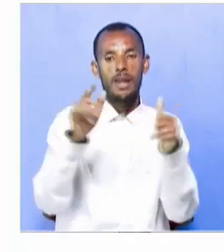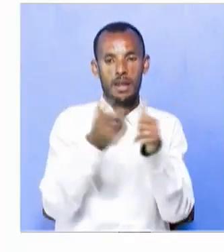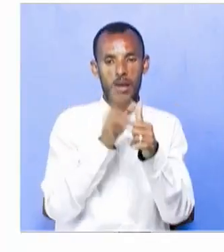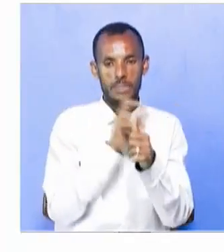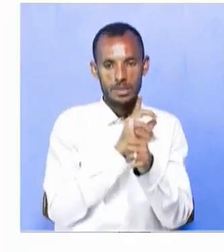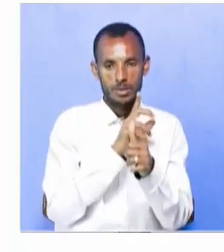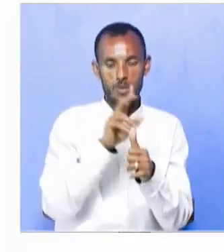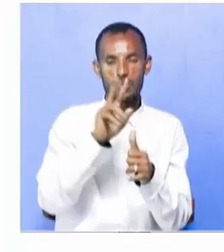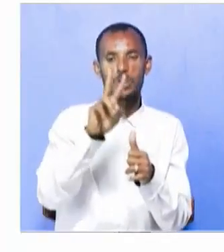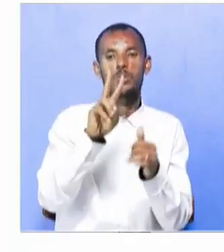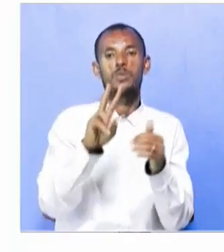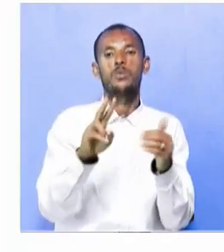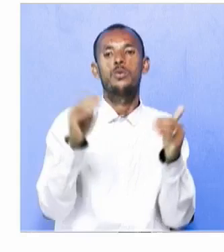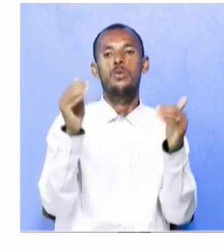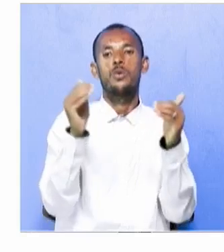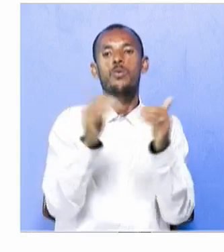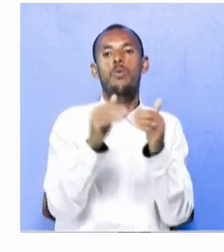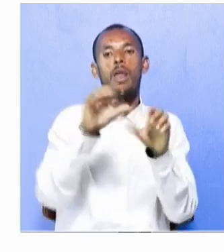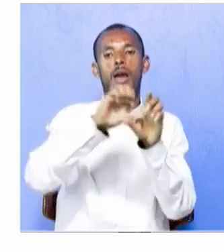pairs